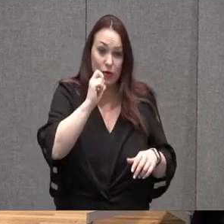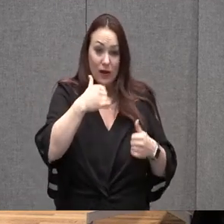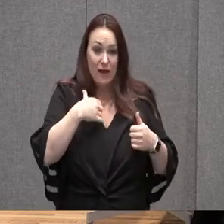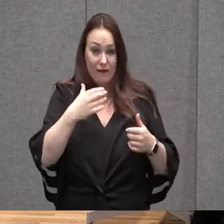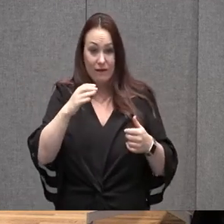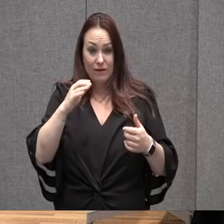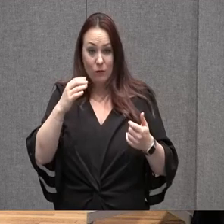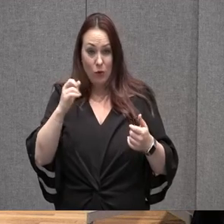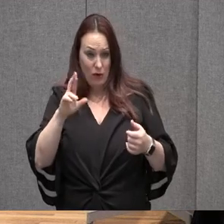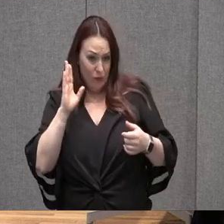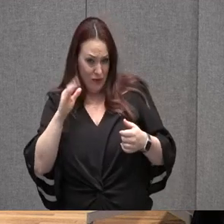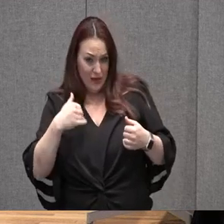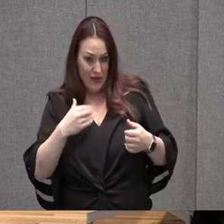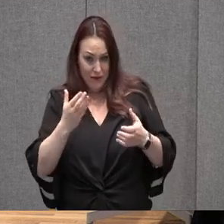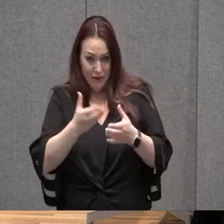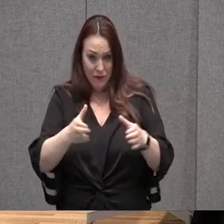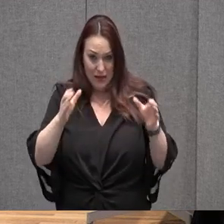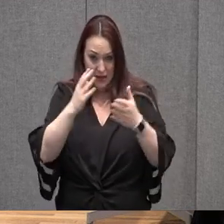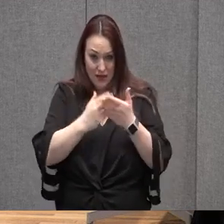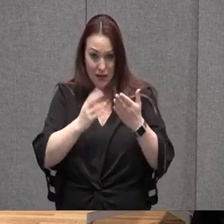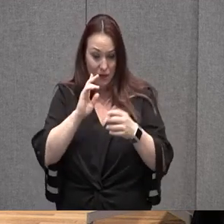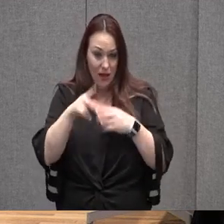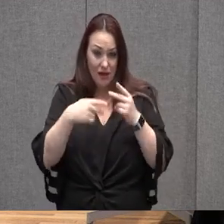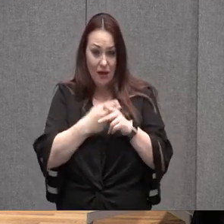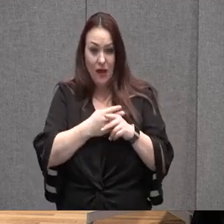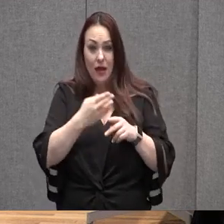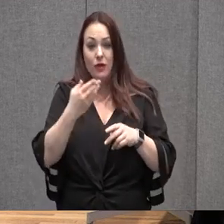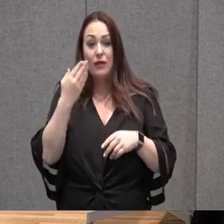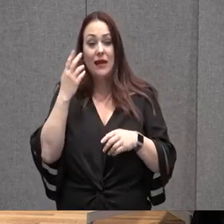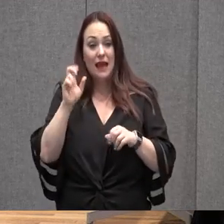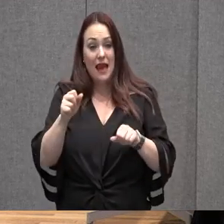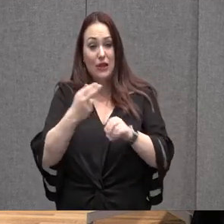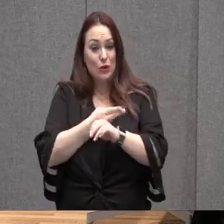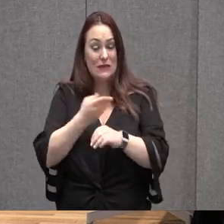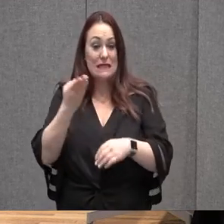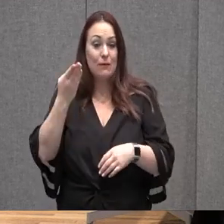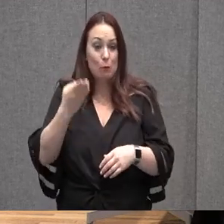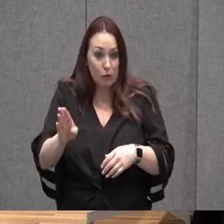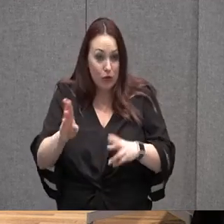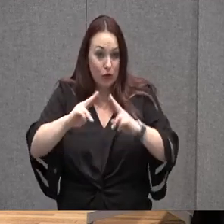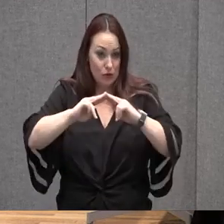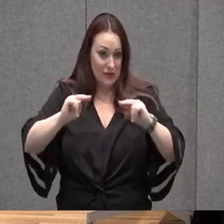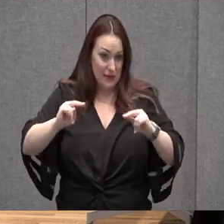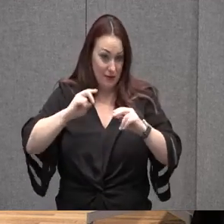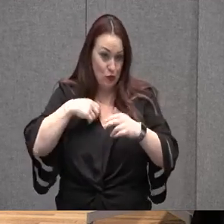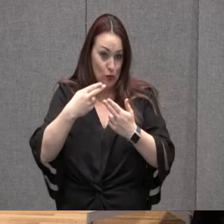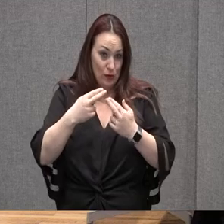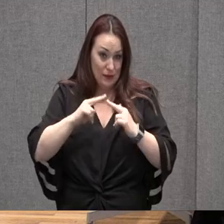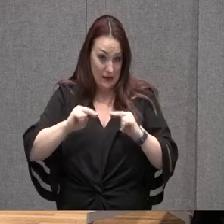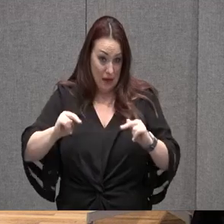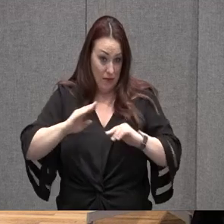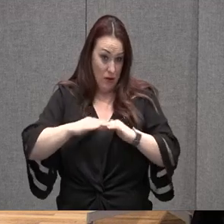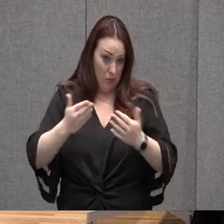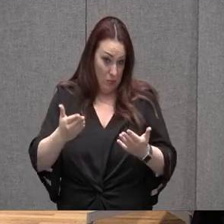sort? And we can use the blue tape to tape it on if you like. That works, yeah.